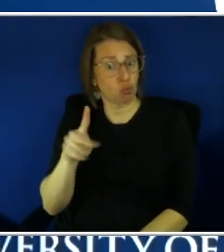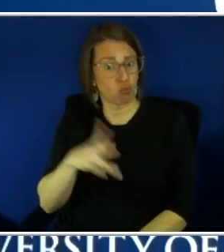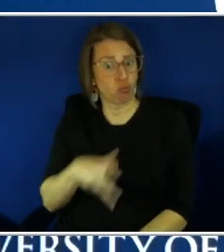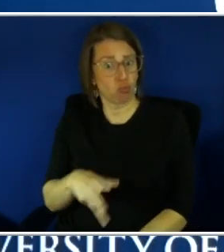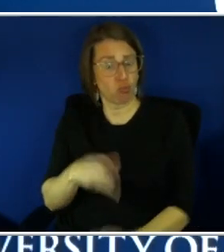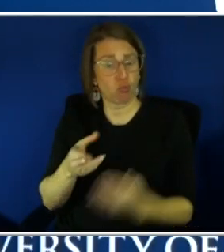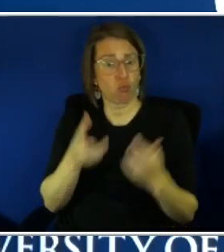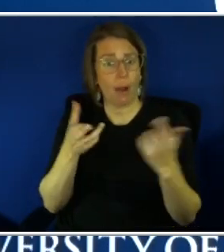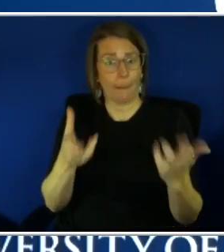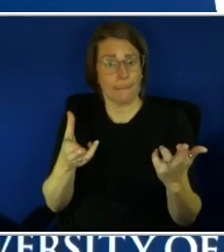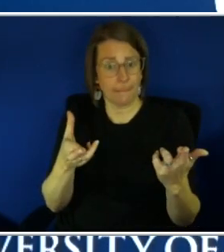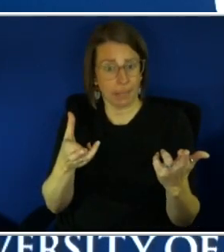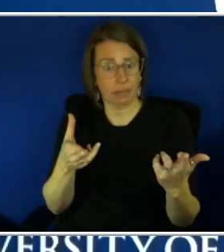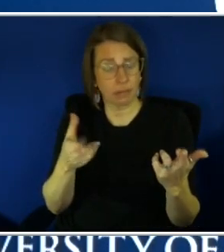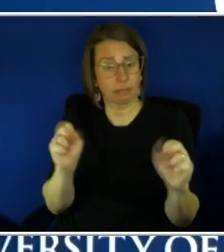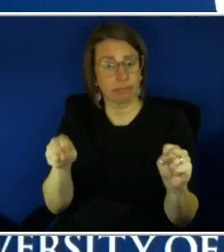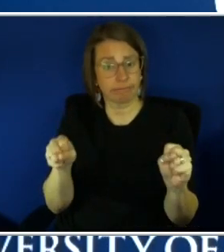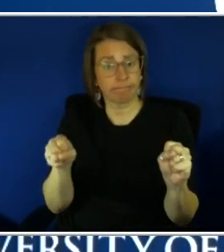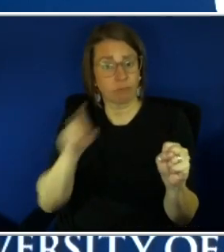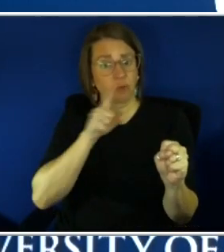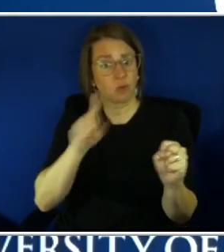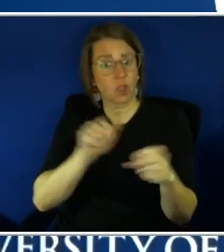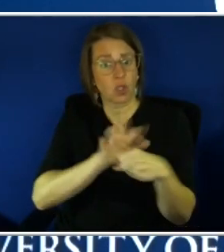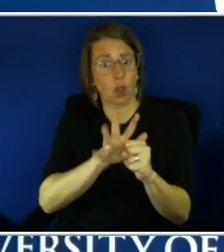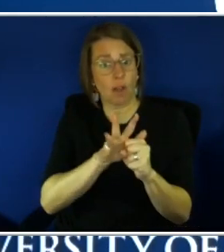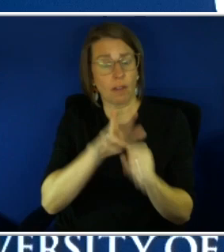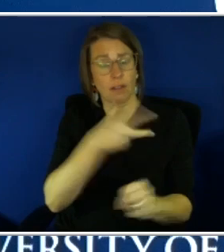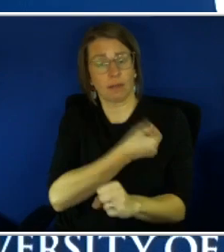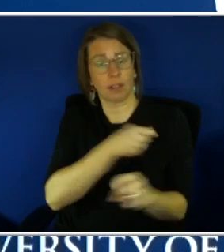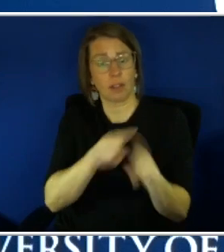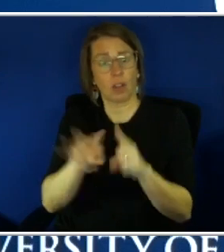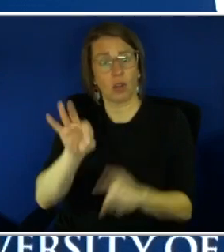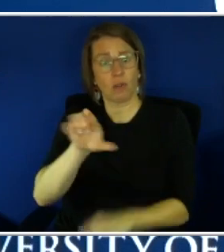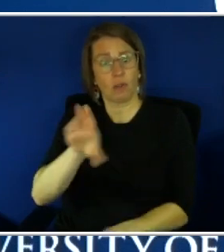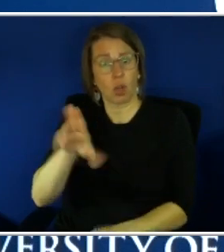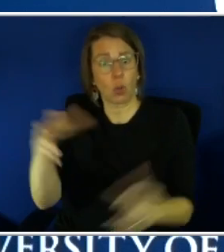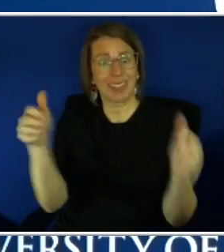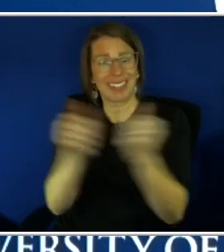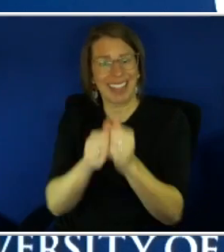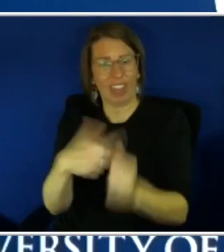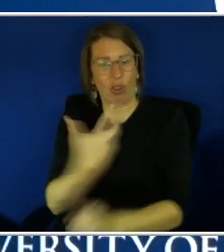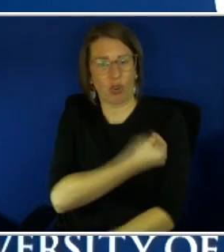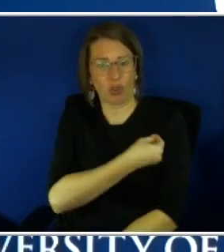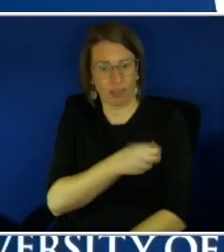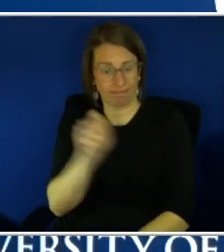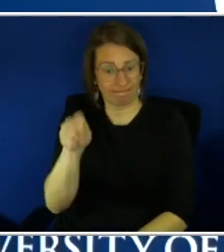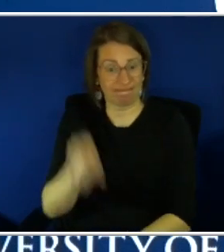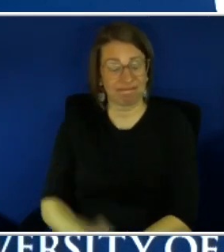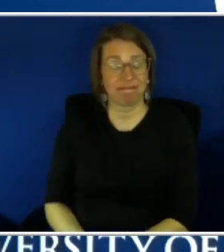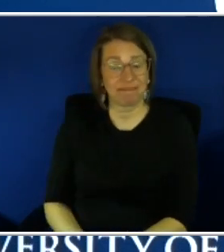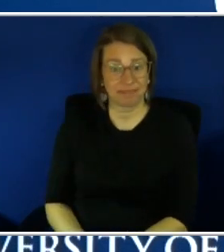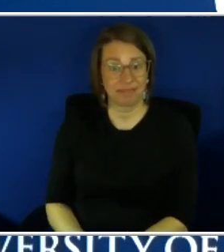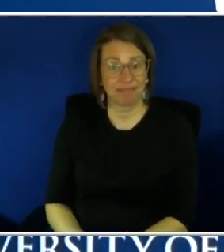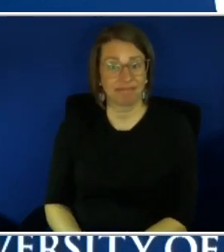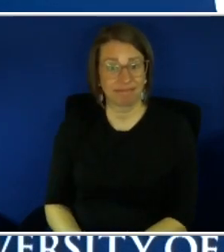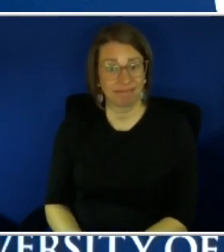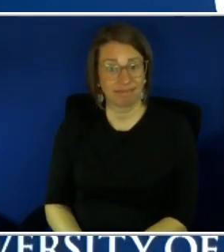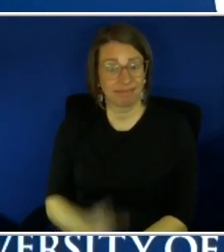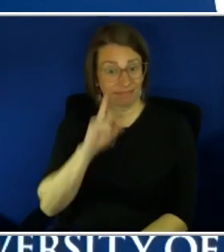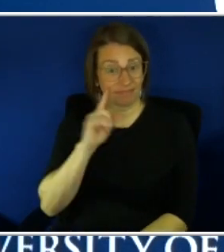certainly to get the COVID vaccine and the influenza vaccine together. And I think that would be a good thing